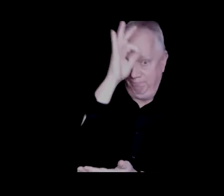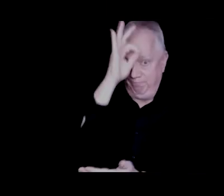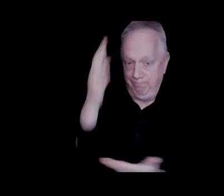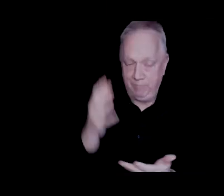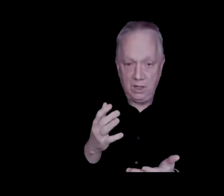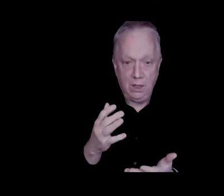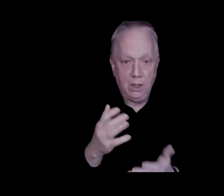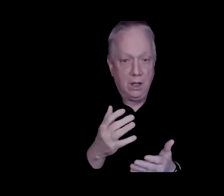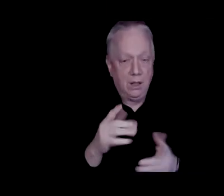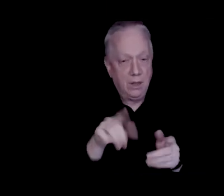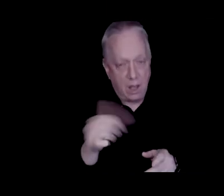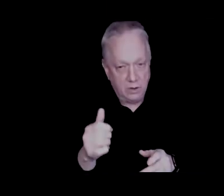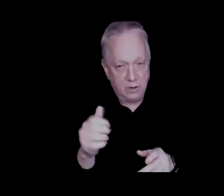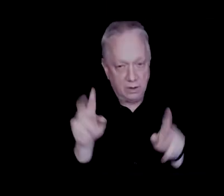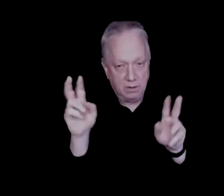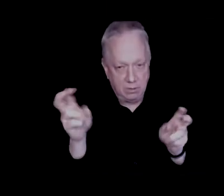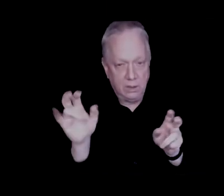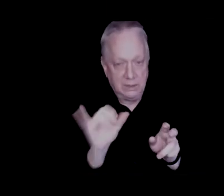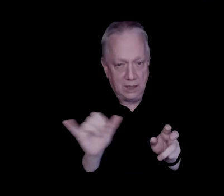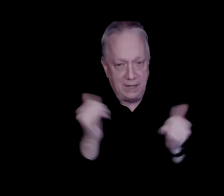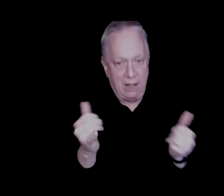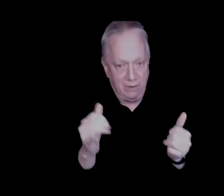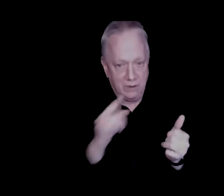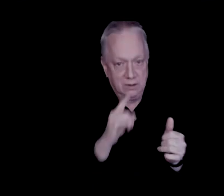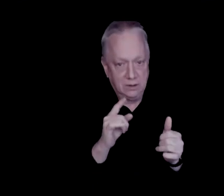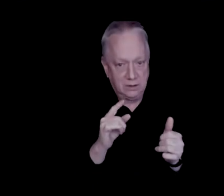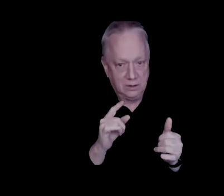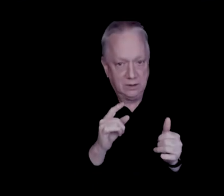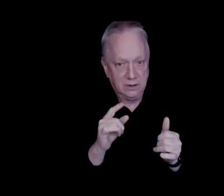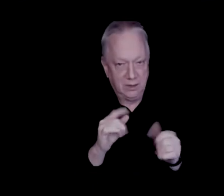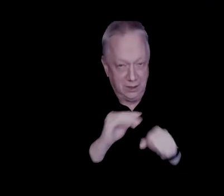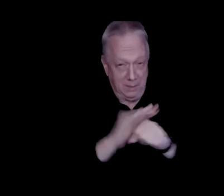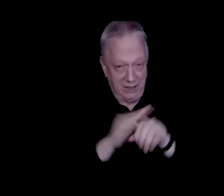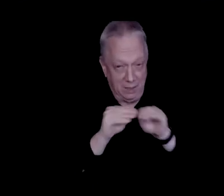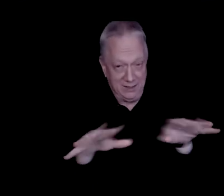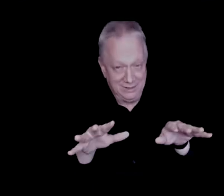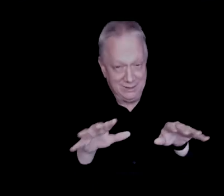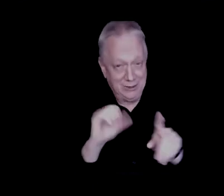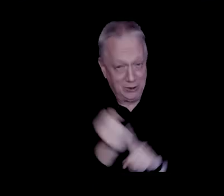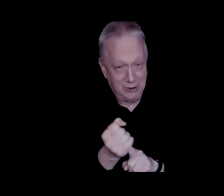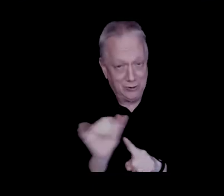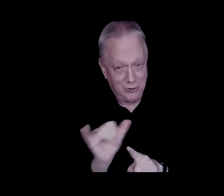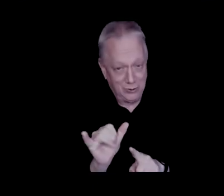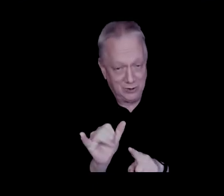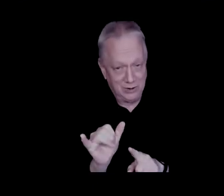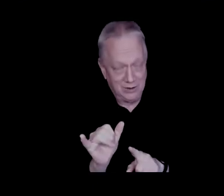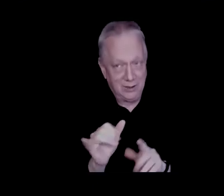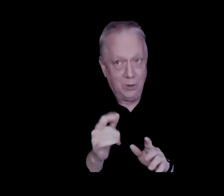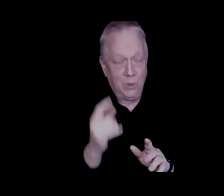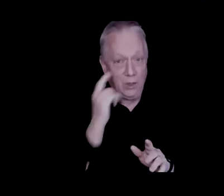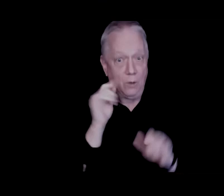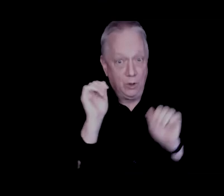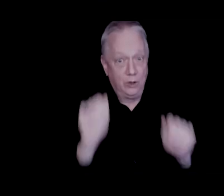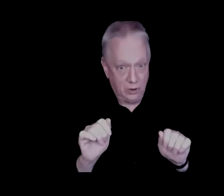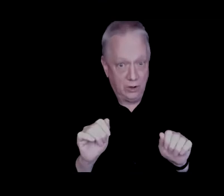film, it's the same. And now there is a pandemic situation, you see. So we thought